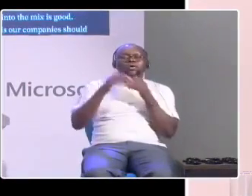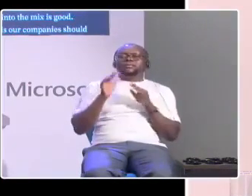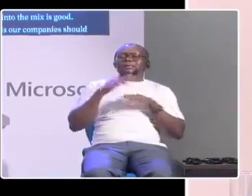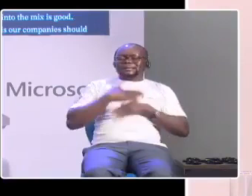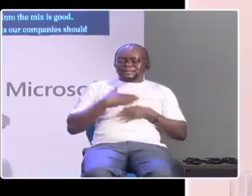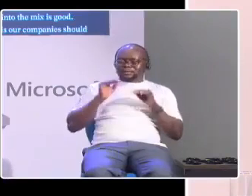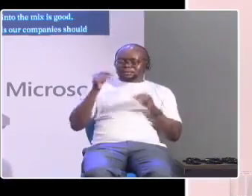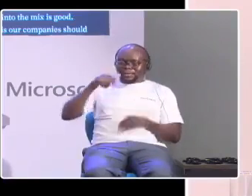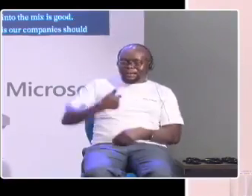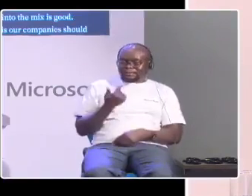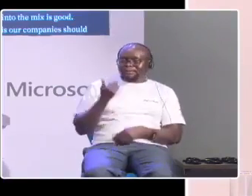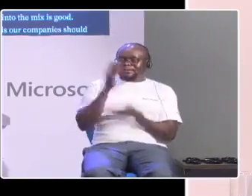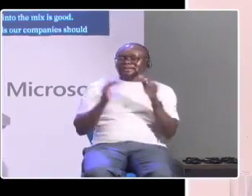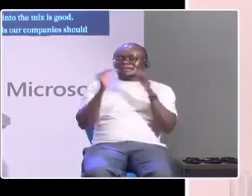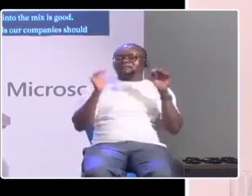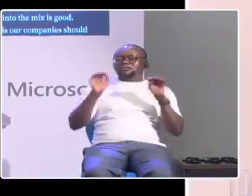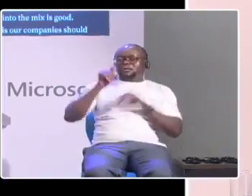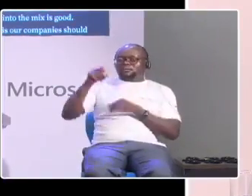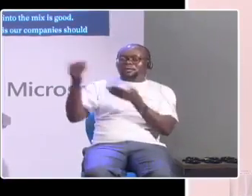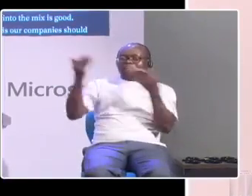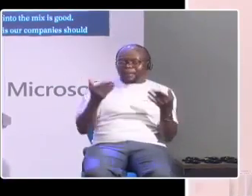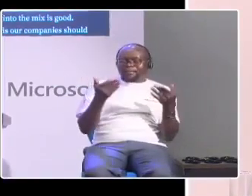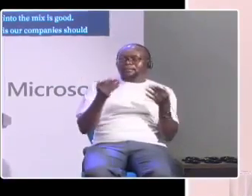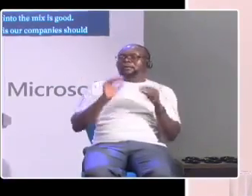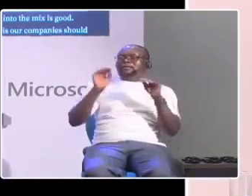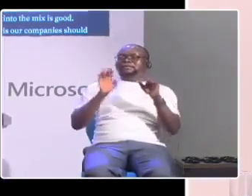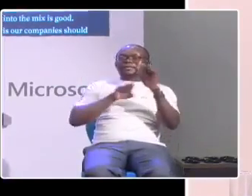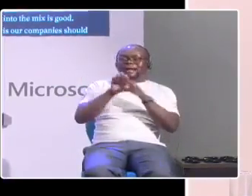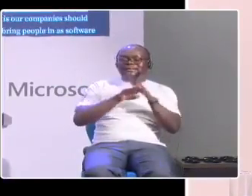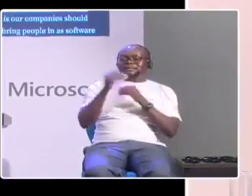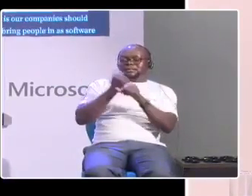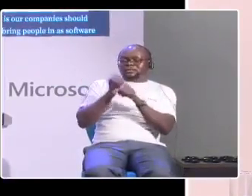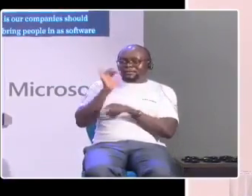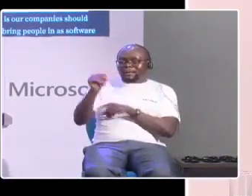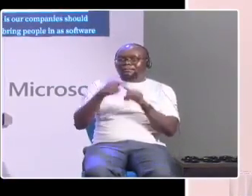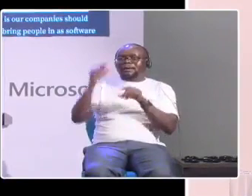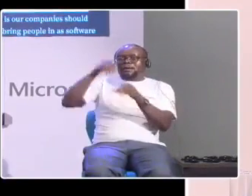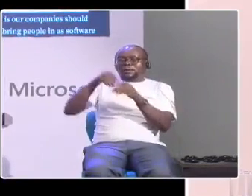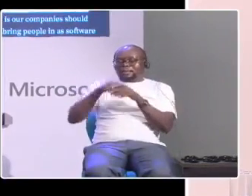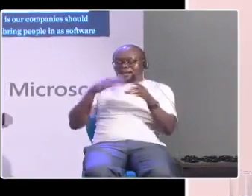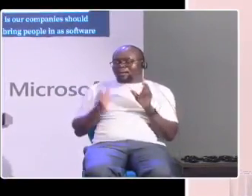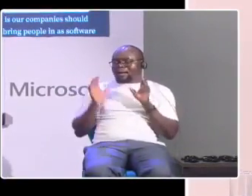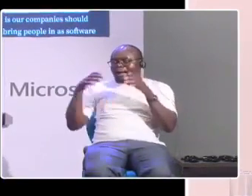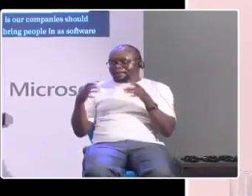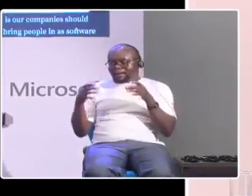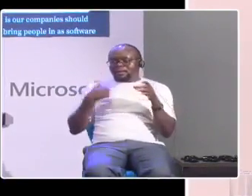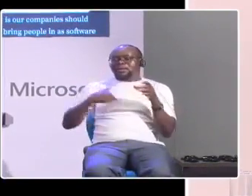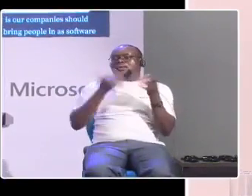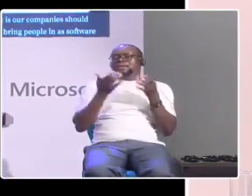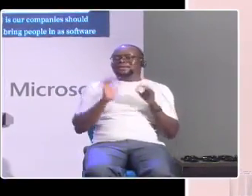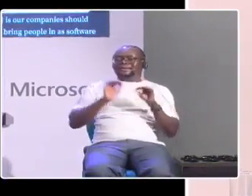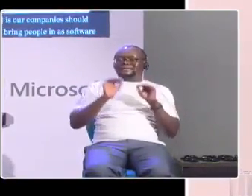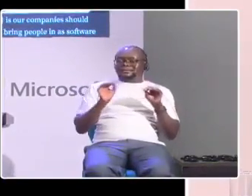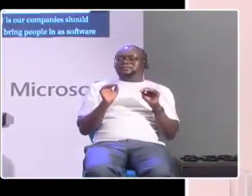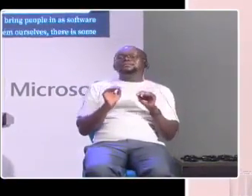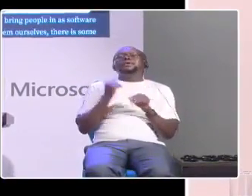them ourselves, there's some level of training you should come in with. Teach Access is doing that, but even within our companies, we need training, and